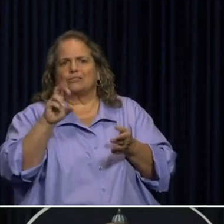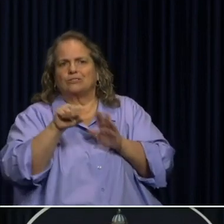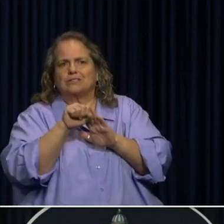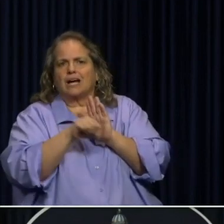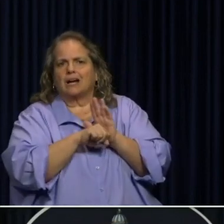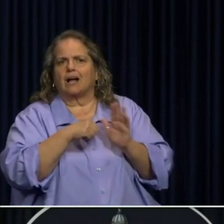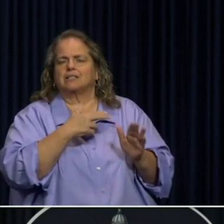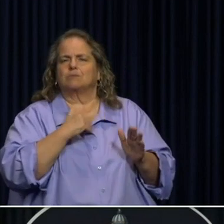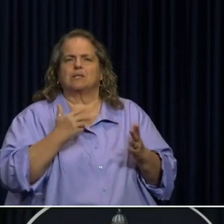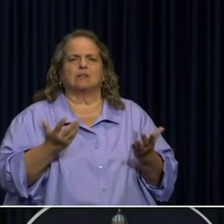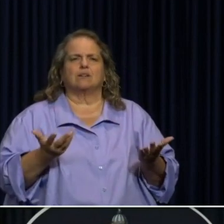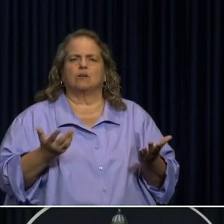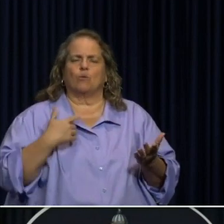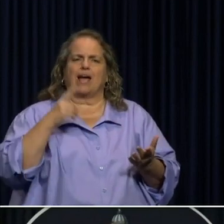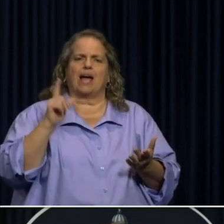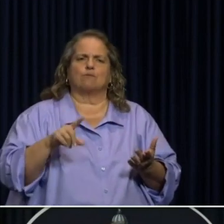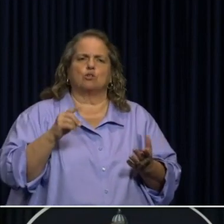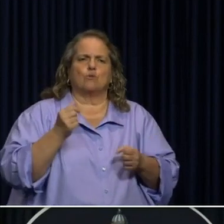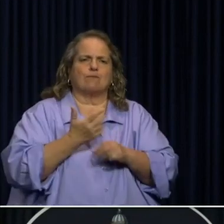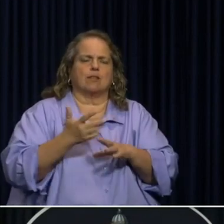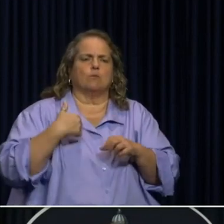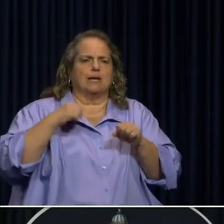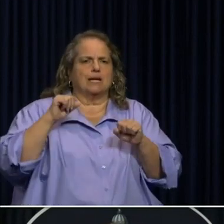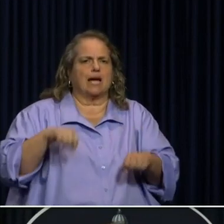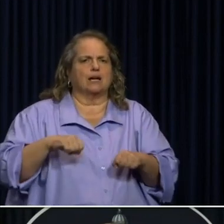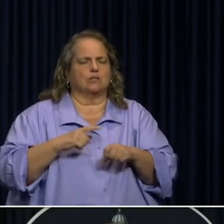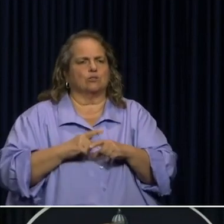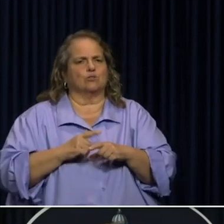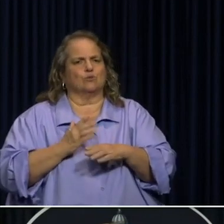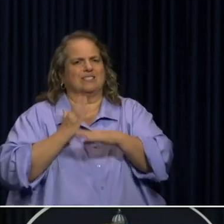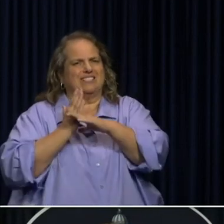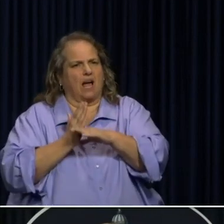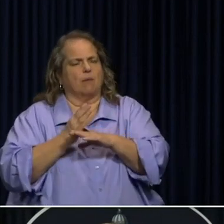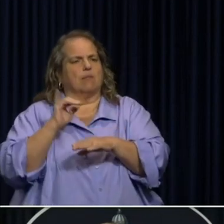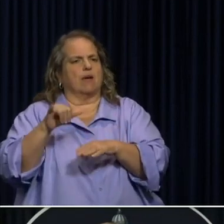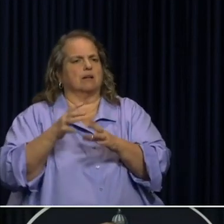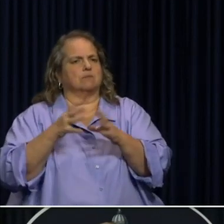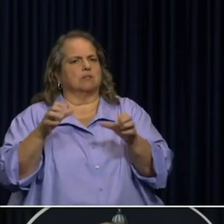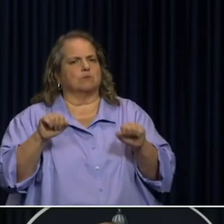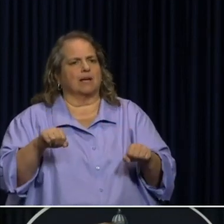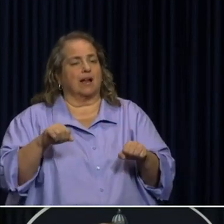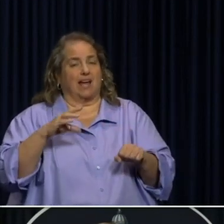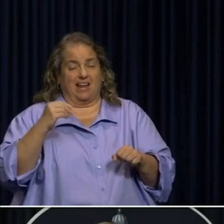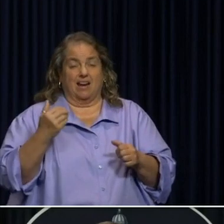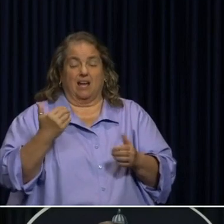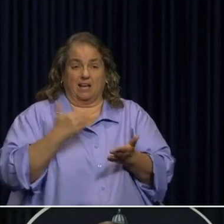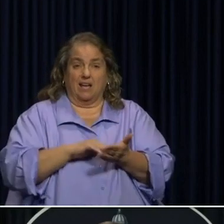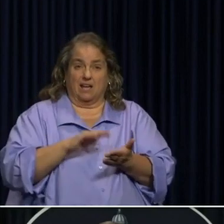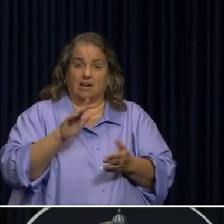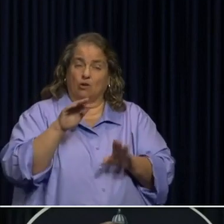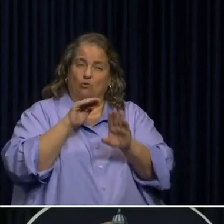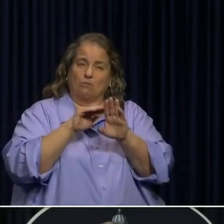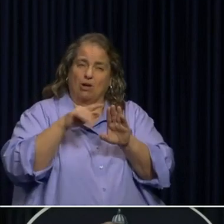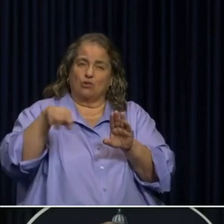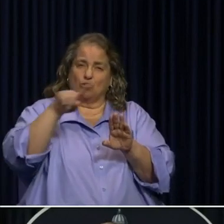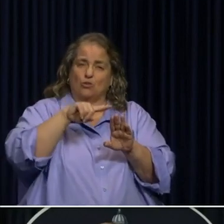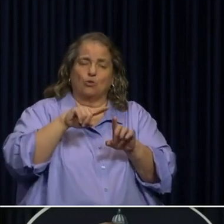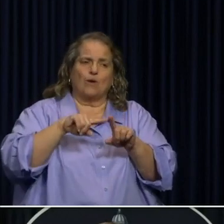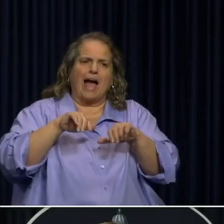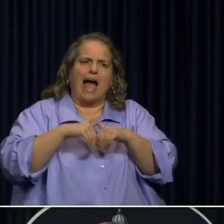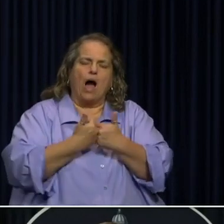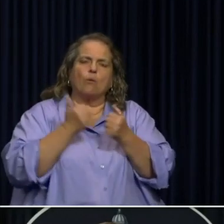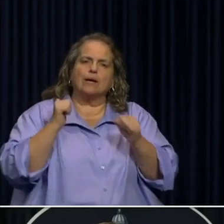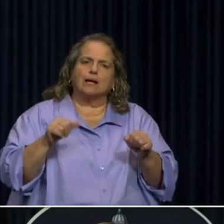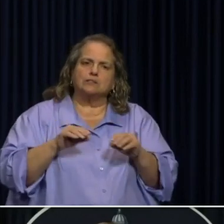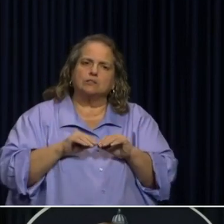facilities themselves. But again, also a reminder on how this can spread and